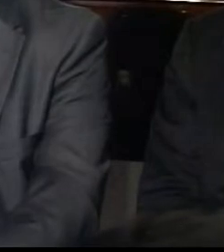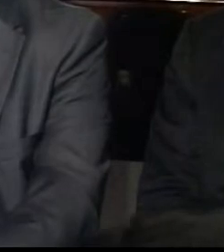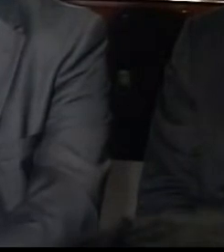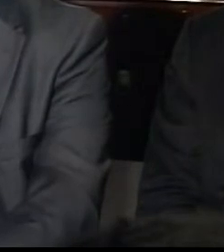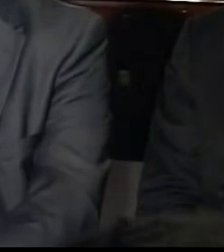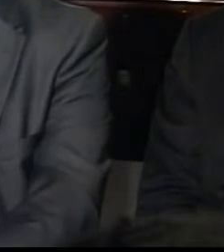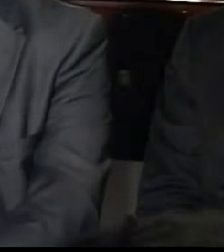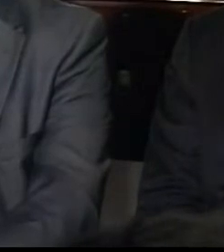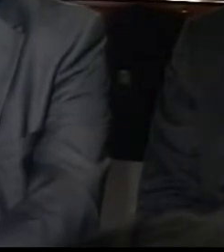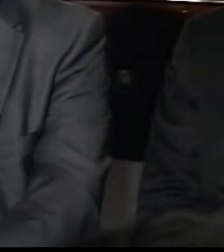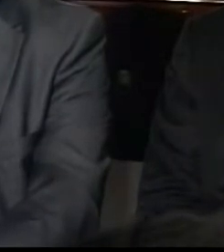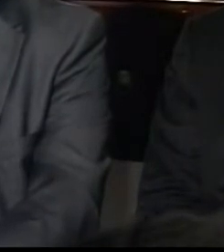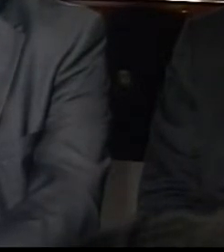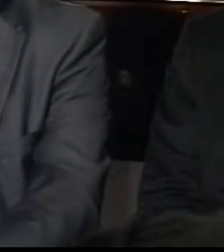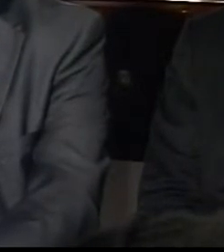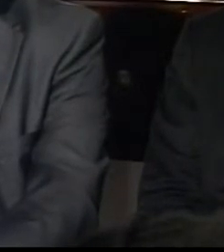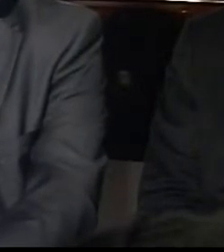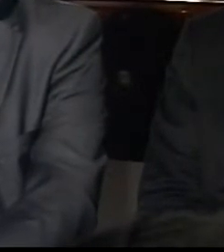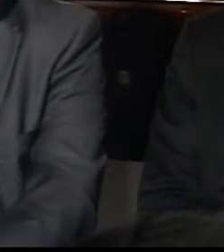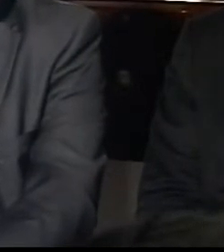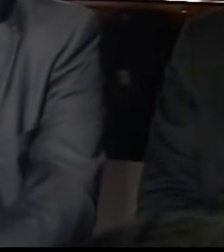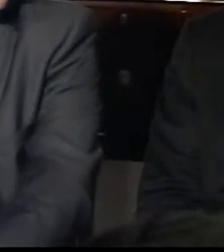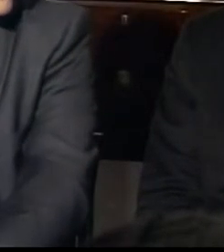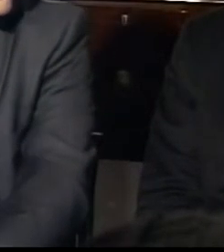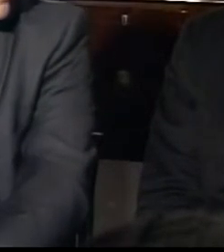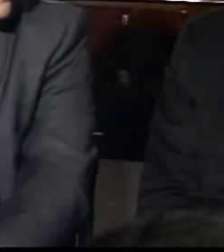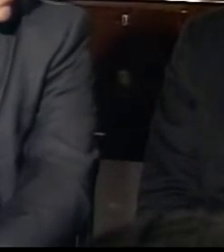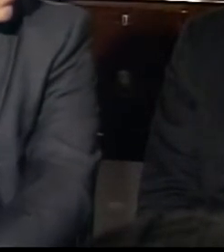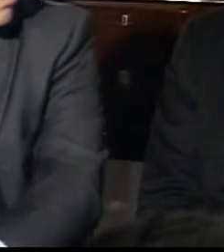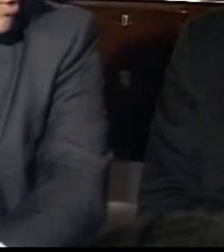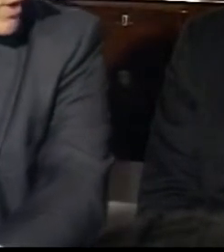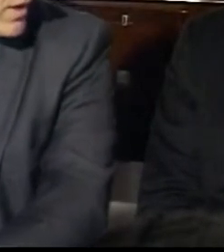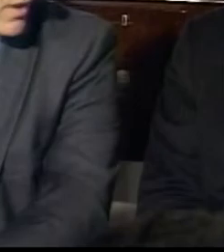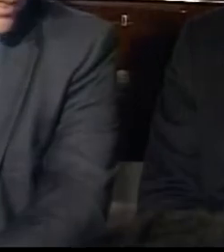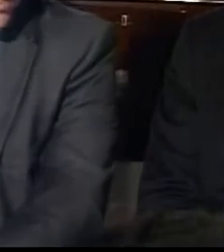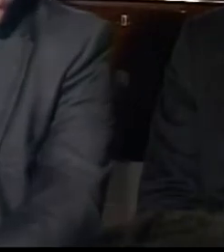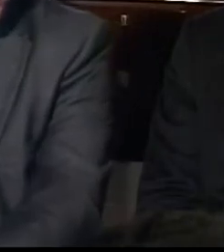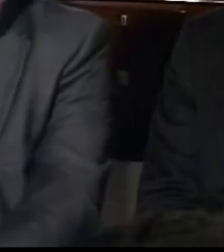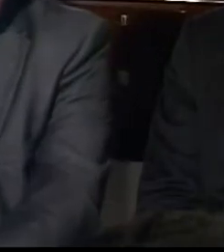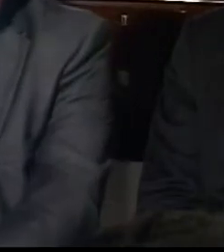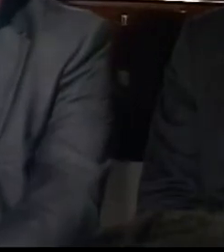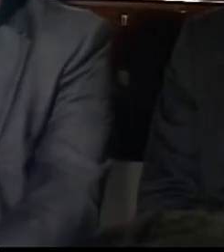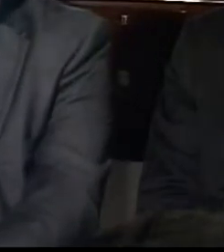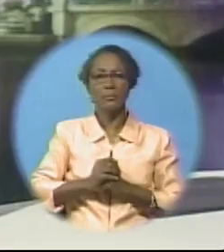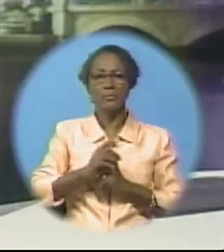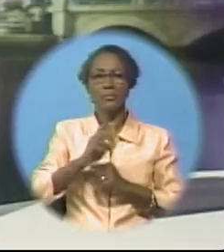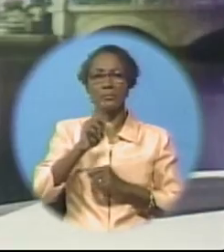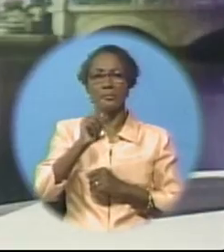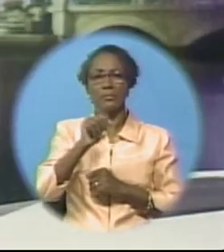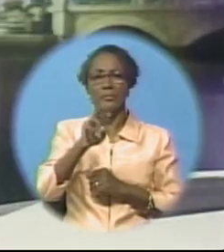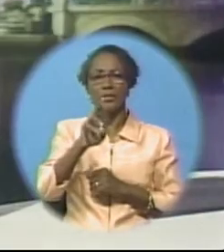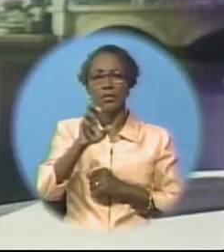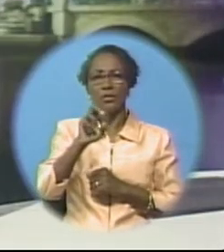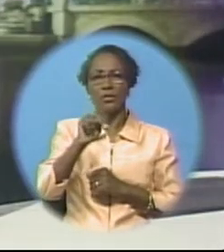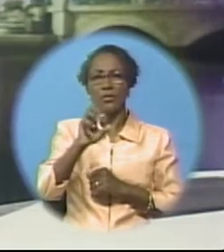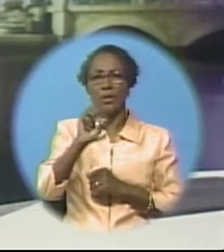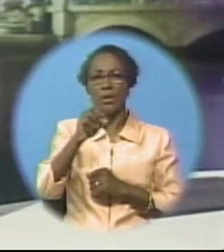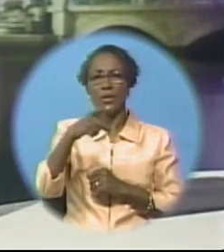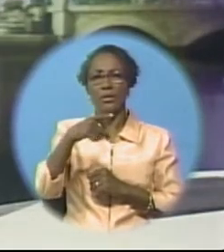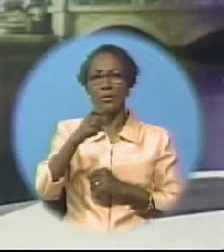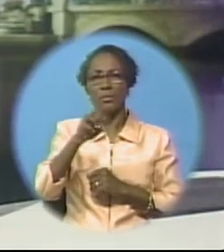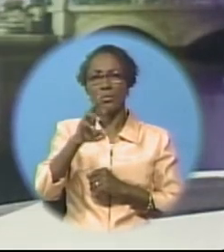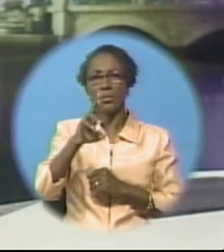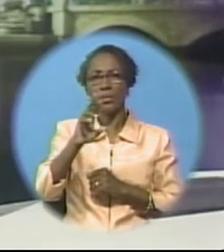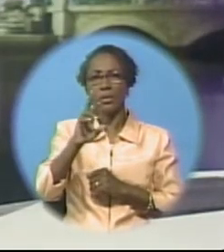and also a number of people and equipment deployed in the area. Well, the Transport Board